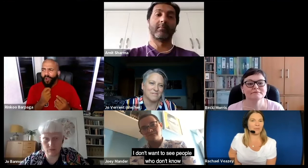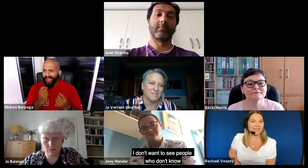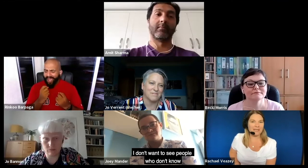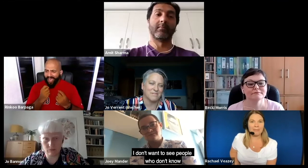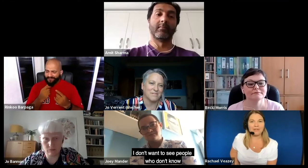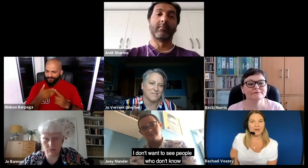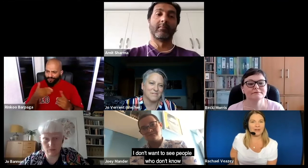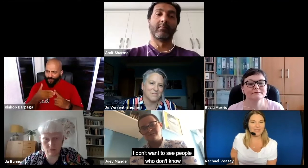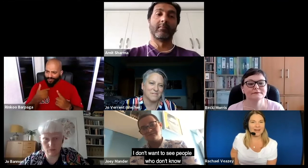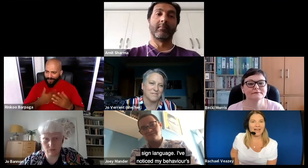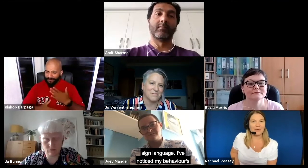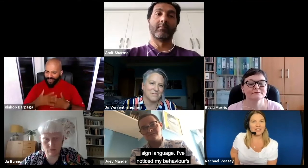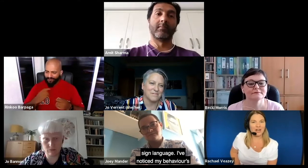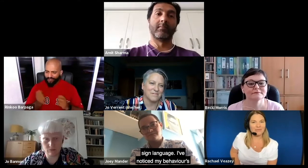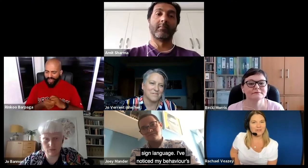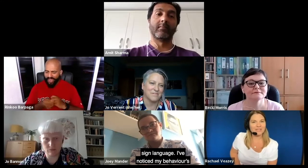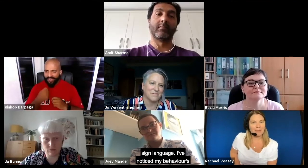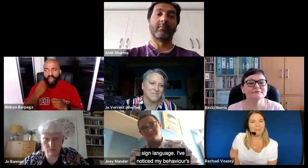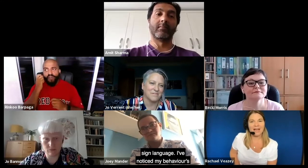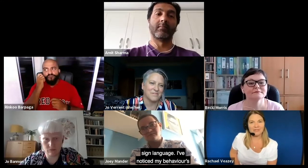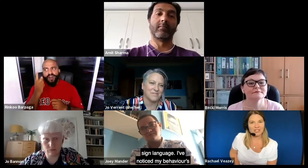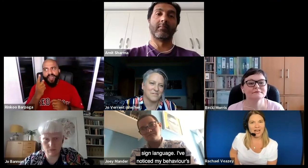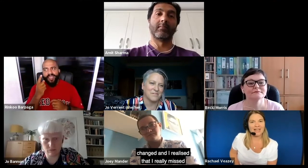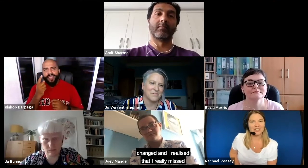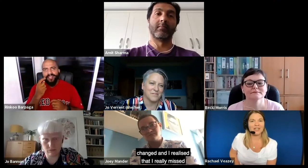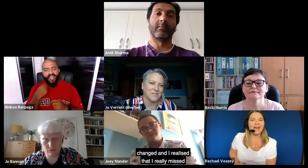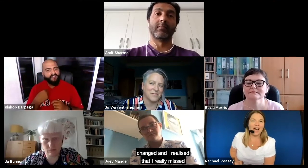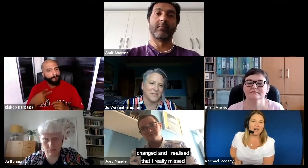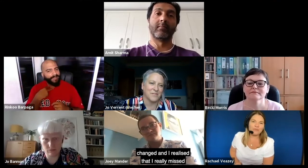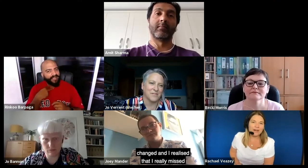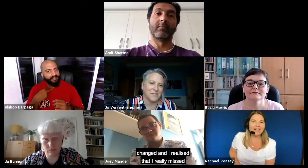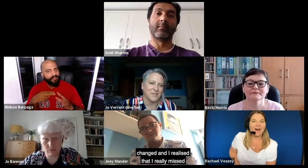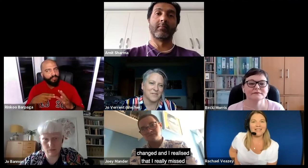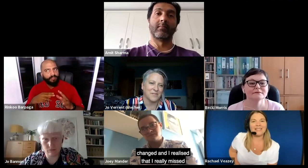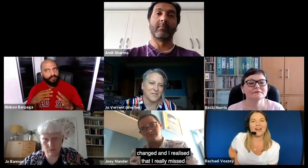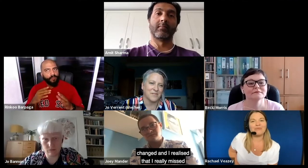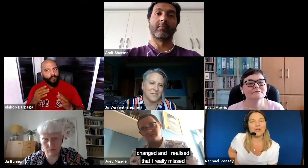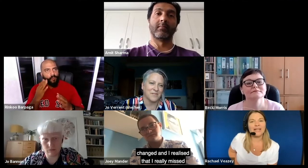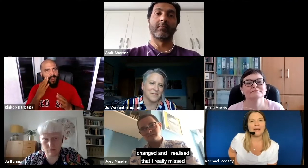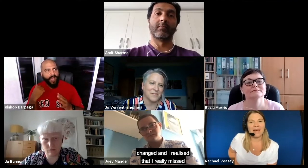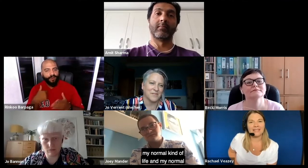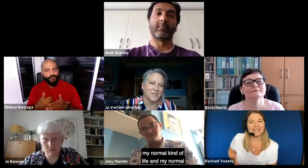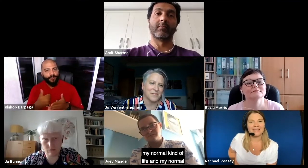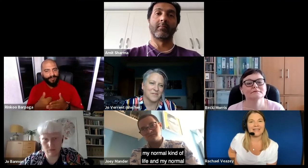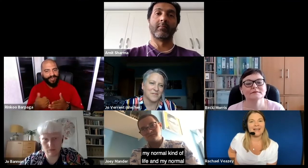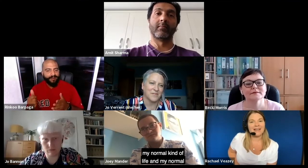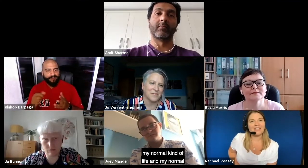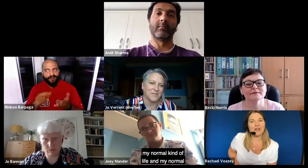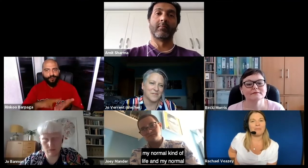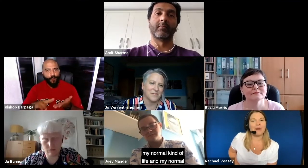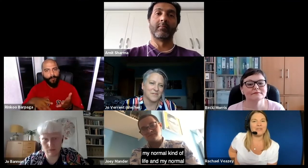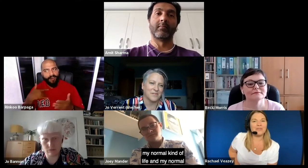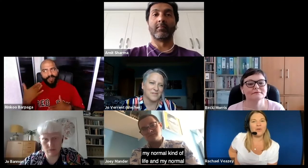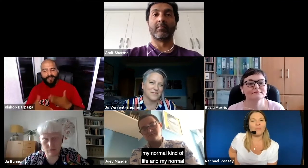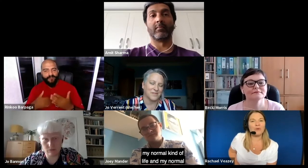I don't want to see people who don't know sign language. I've noticed my behaviour's changed and I realised that I really missed, you